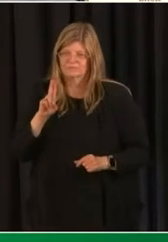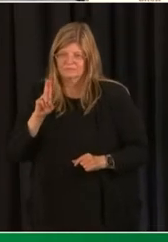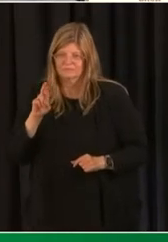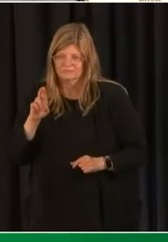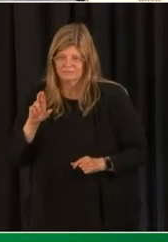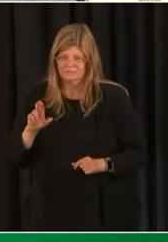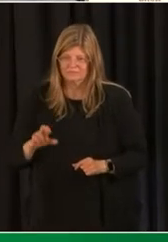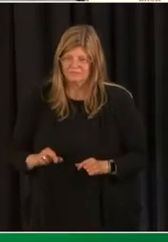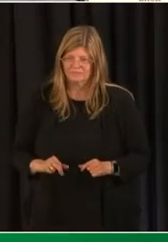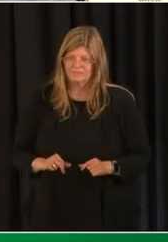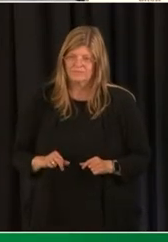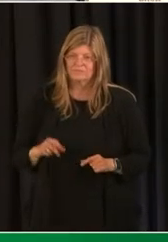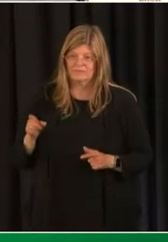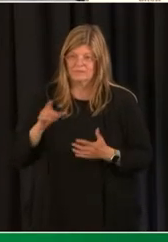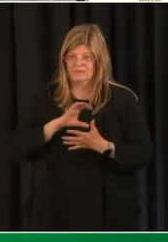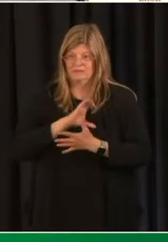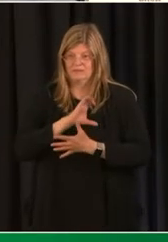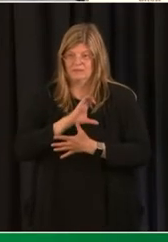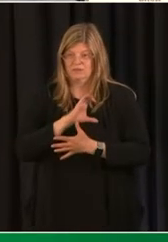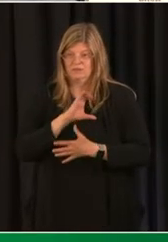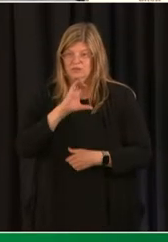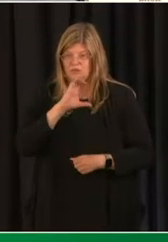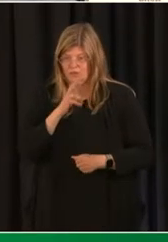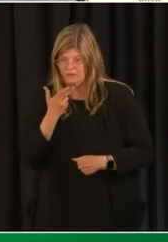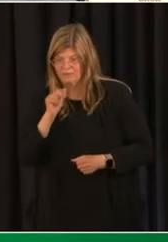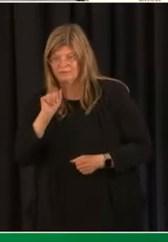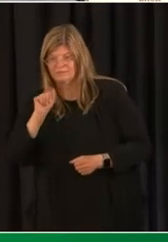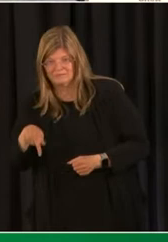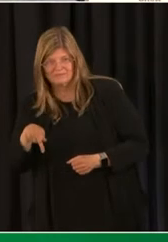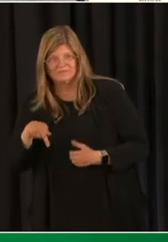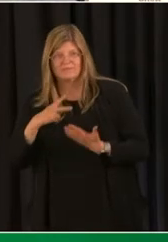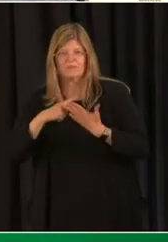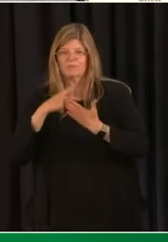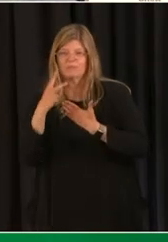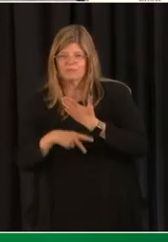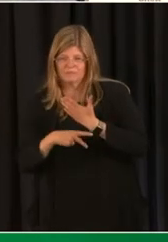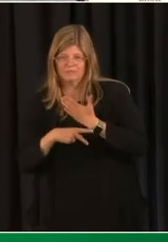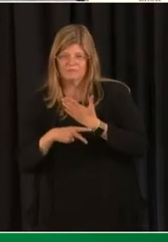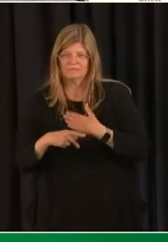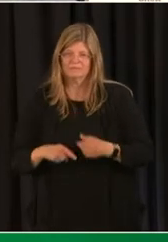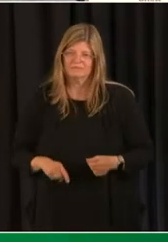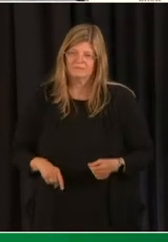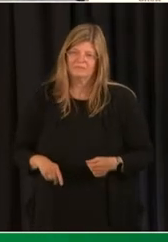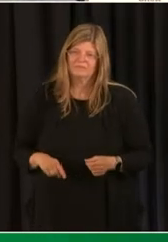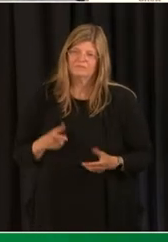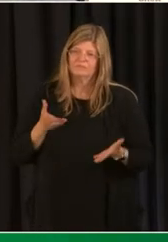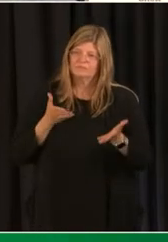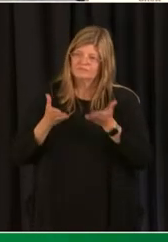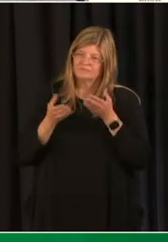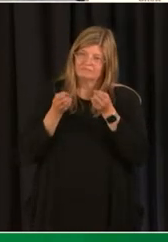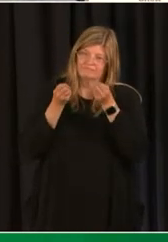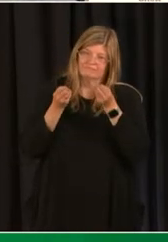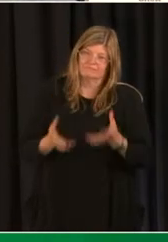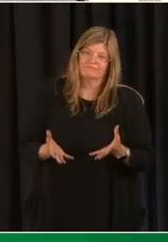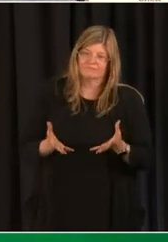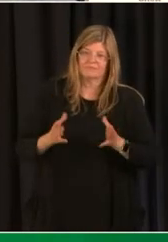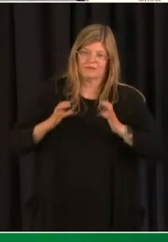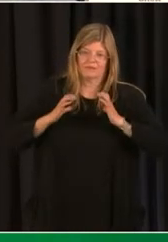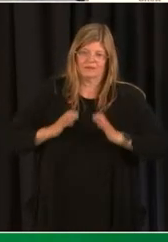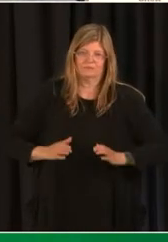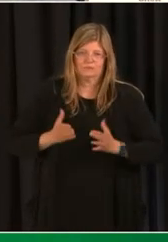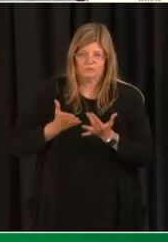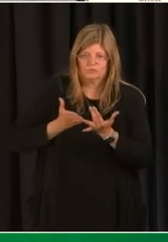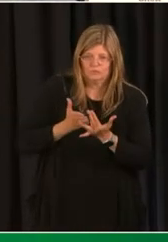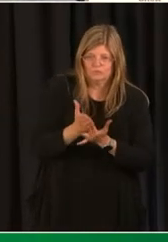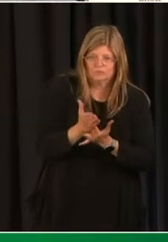for the district. We know that they've served over 1,400 customers recently through the app program